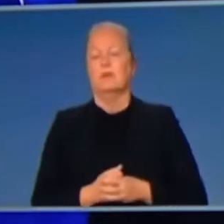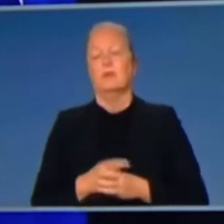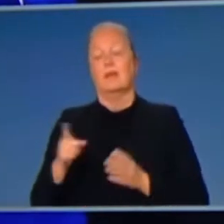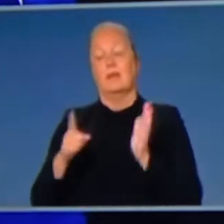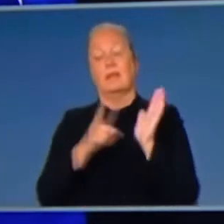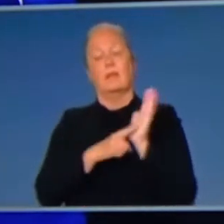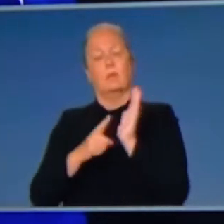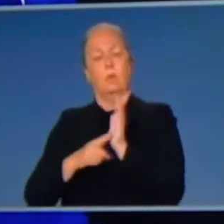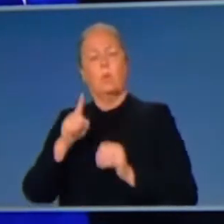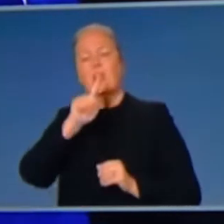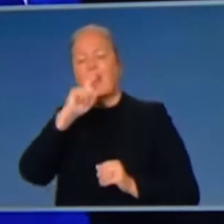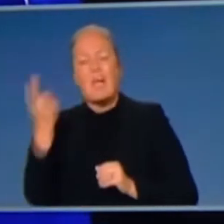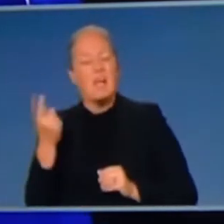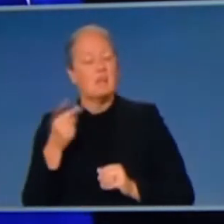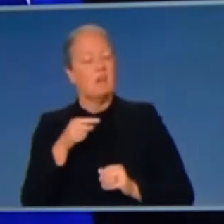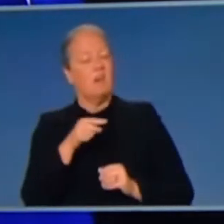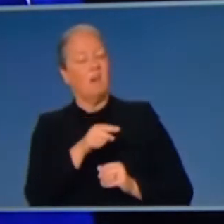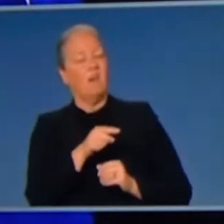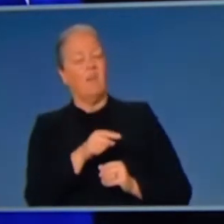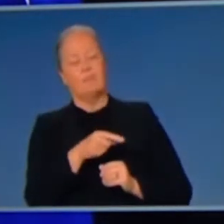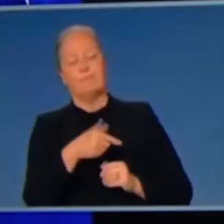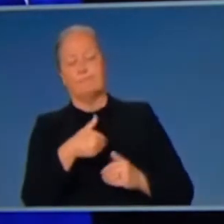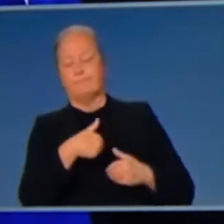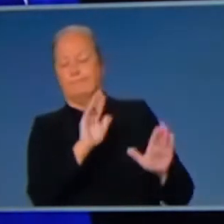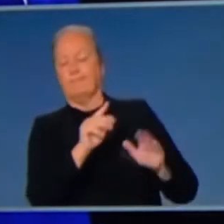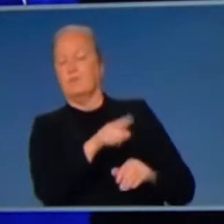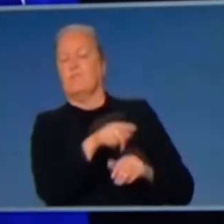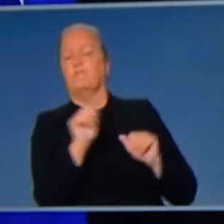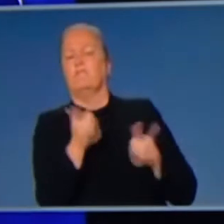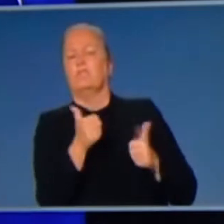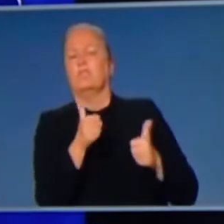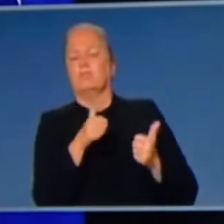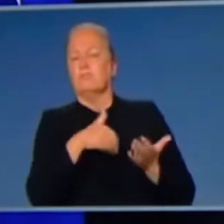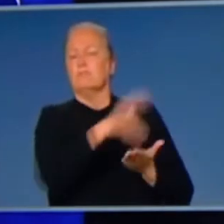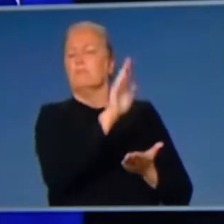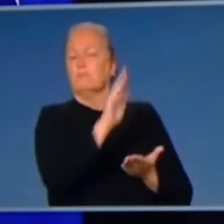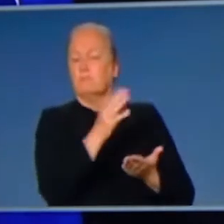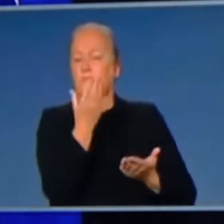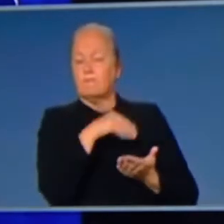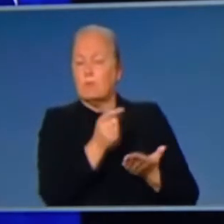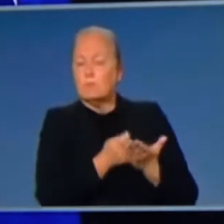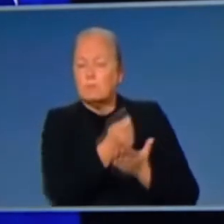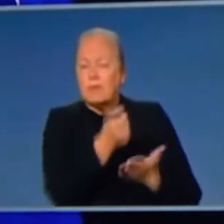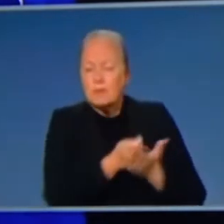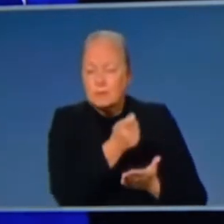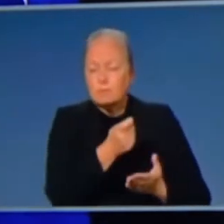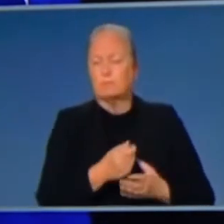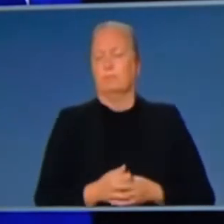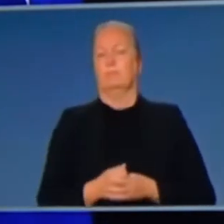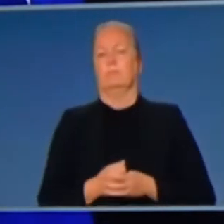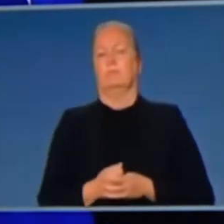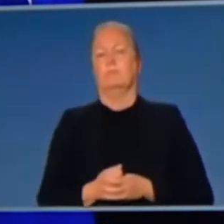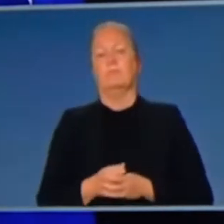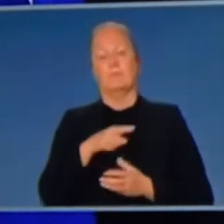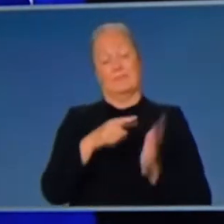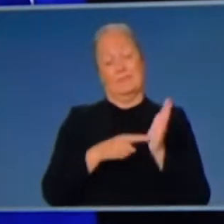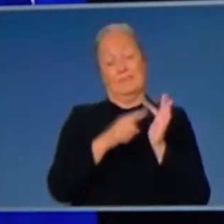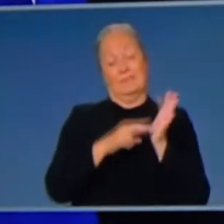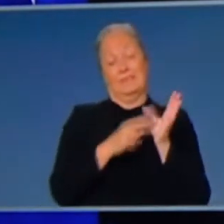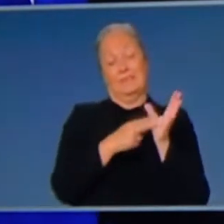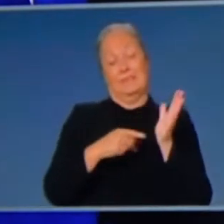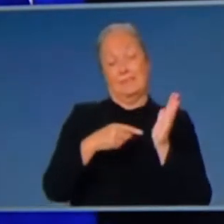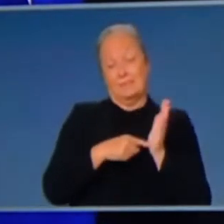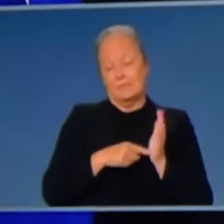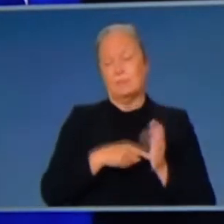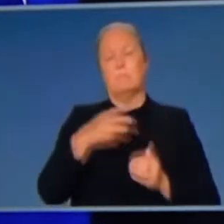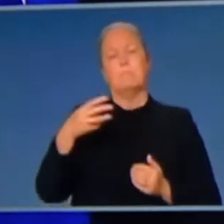the lease or draw on a tenant's security. Likewise, tenants must honour the